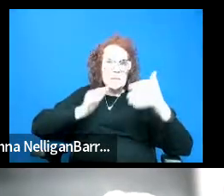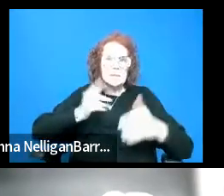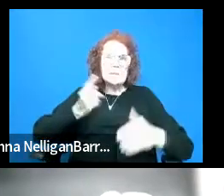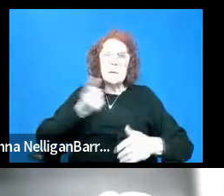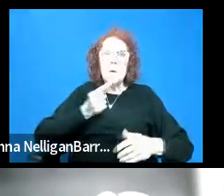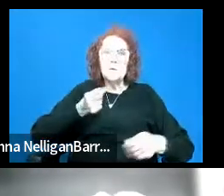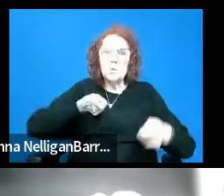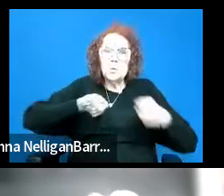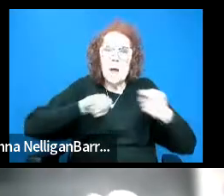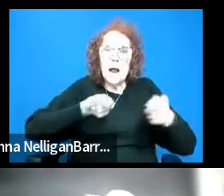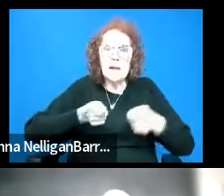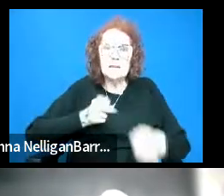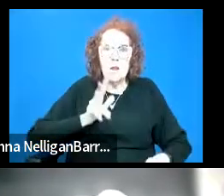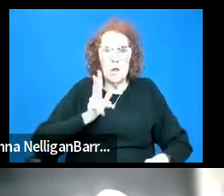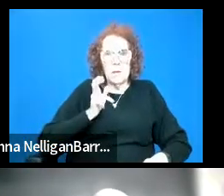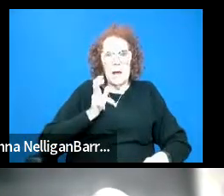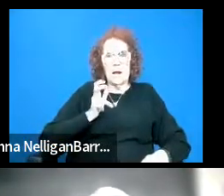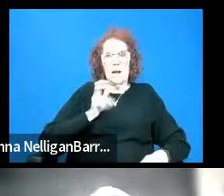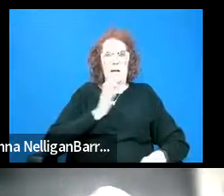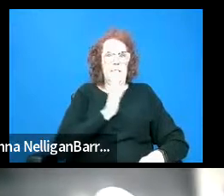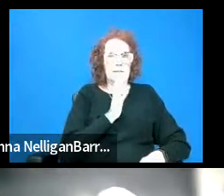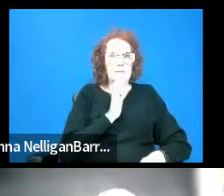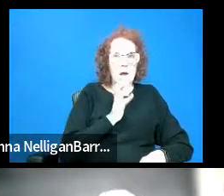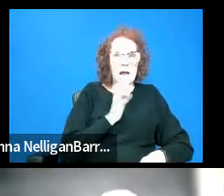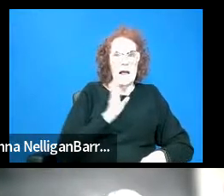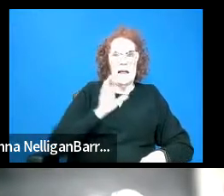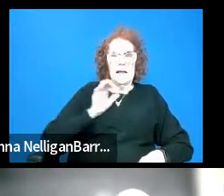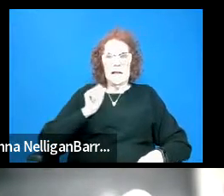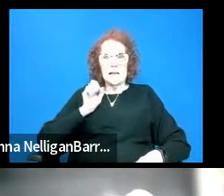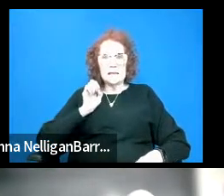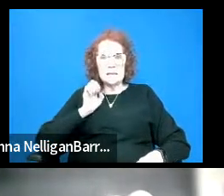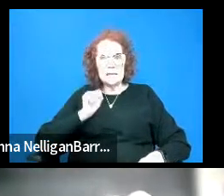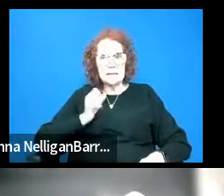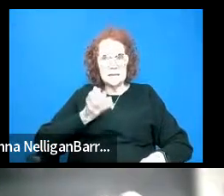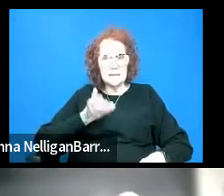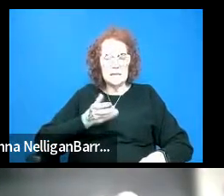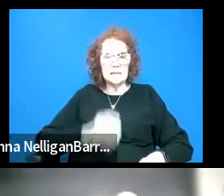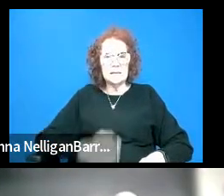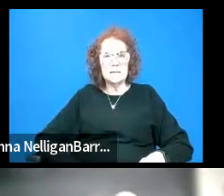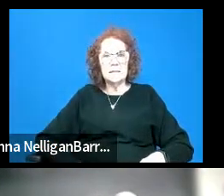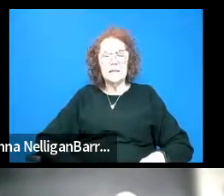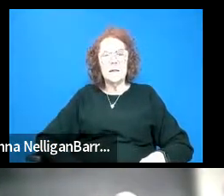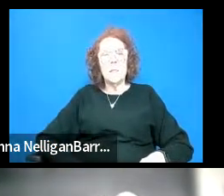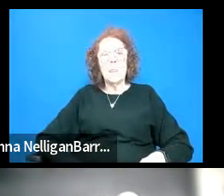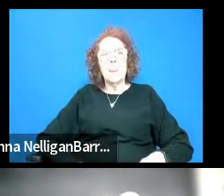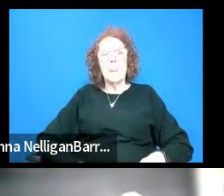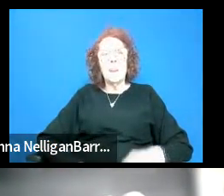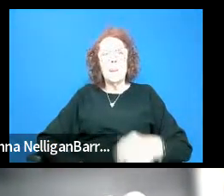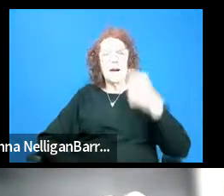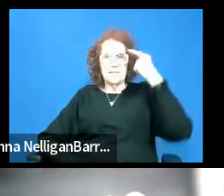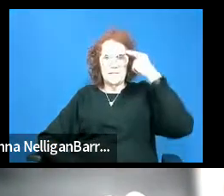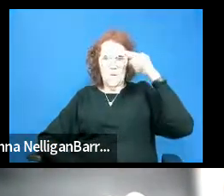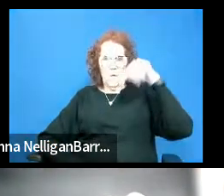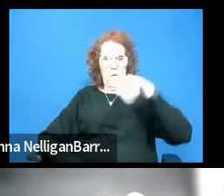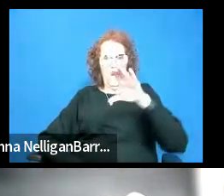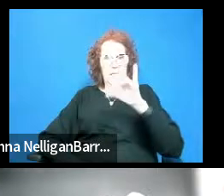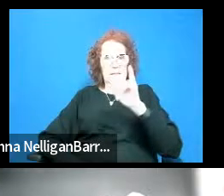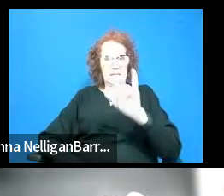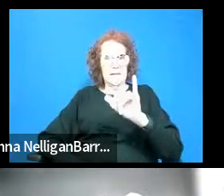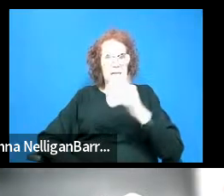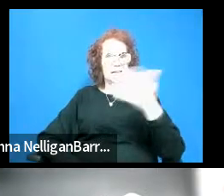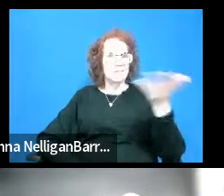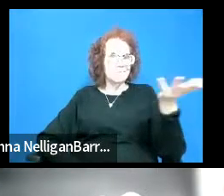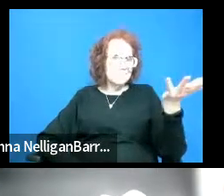to 400 cases throughout the city or throughout the area that they're working in. So